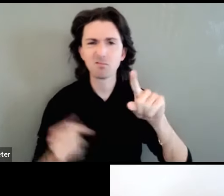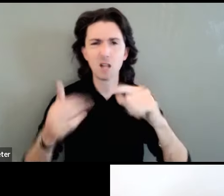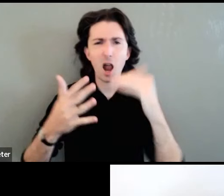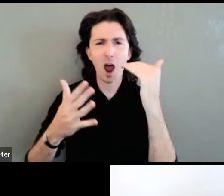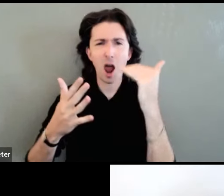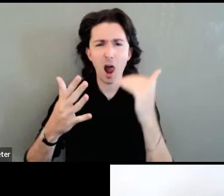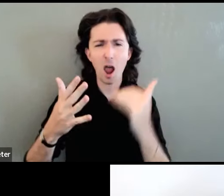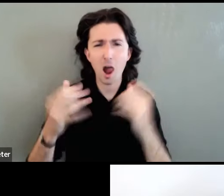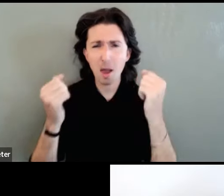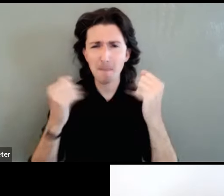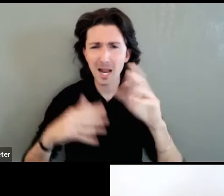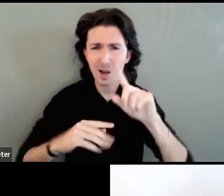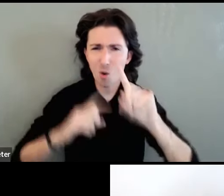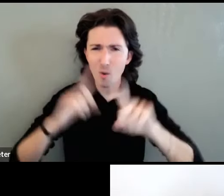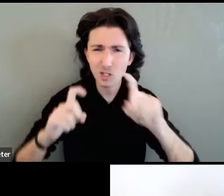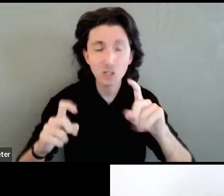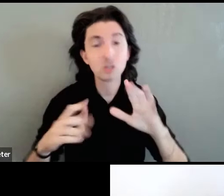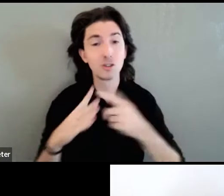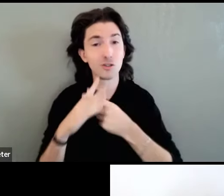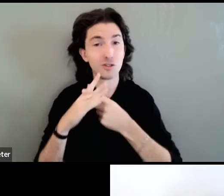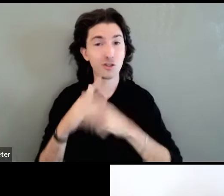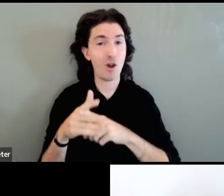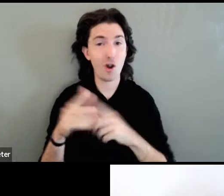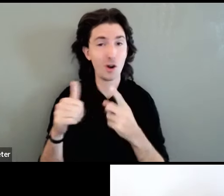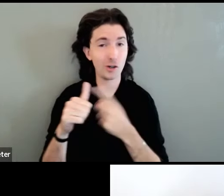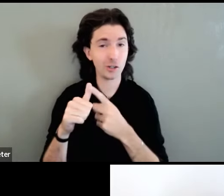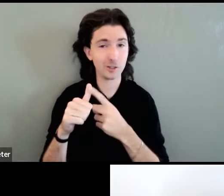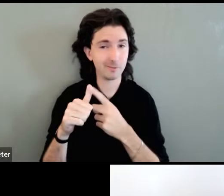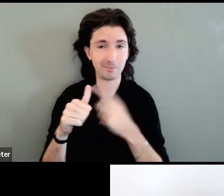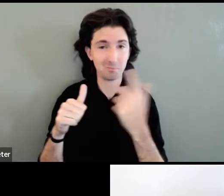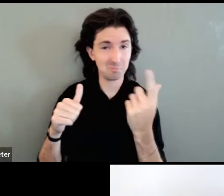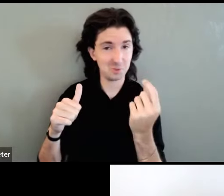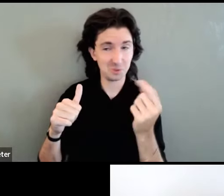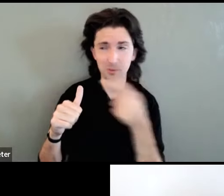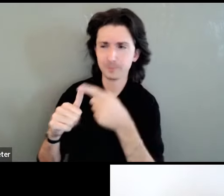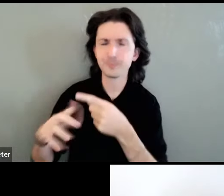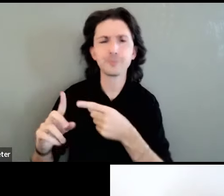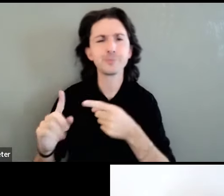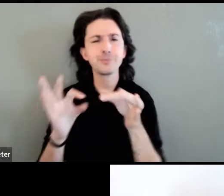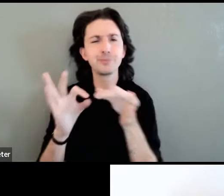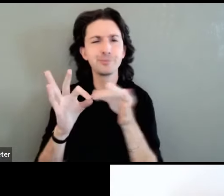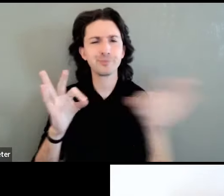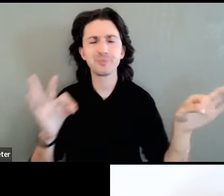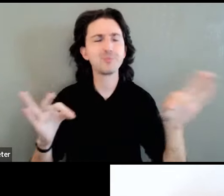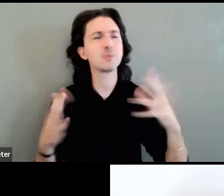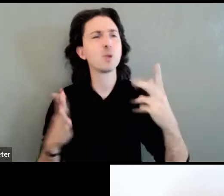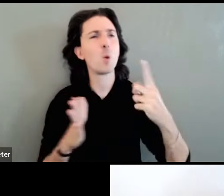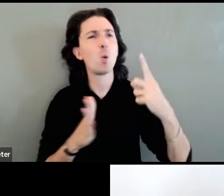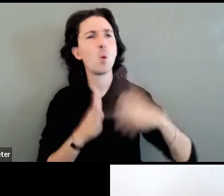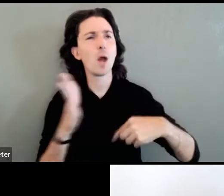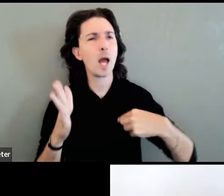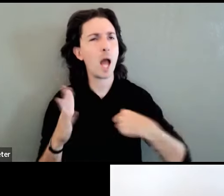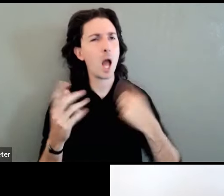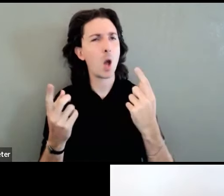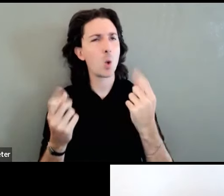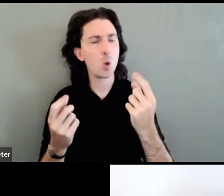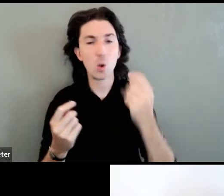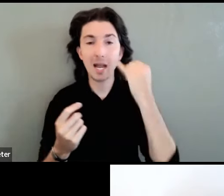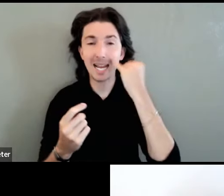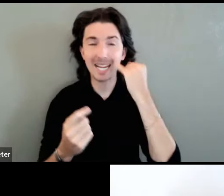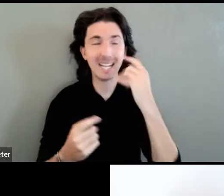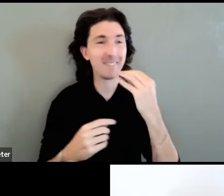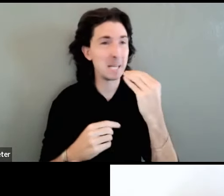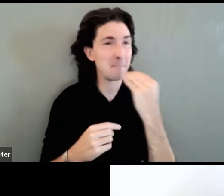with what I have. Here's the first one. What do I do if there is an issue with how the meal or NDB